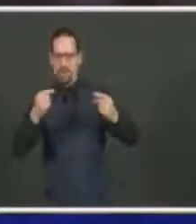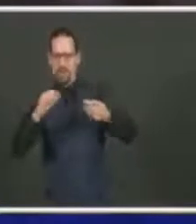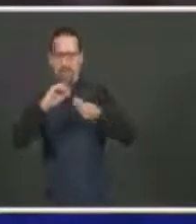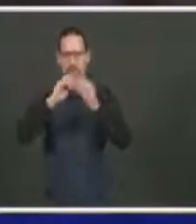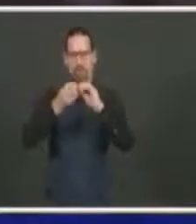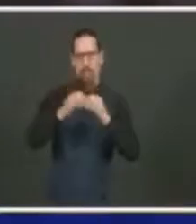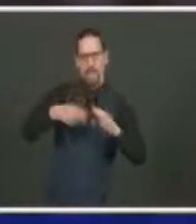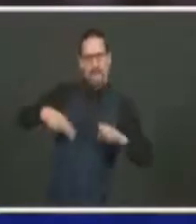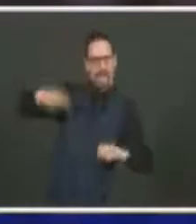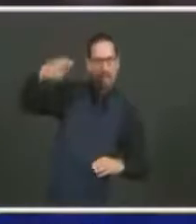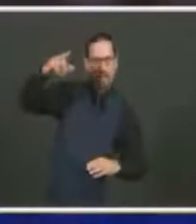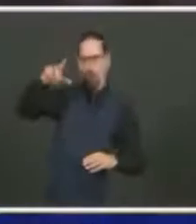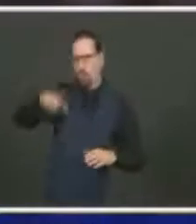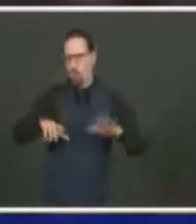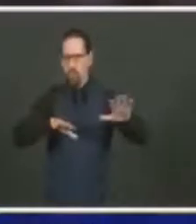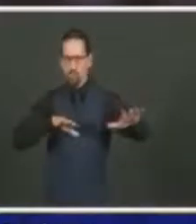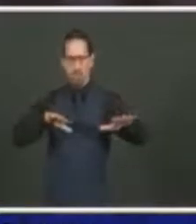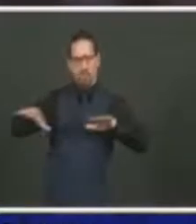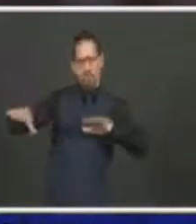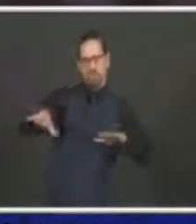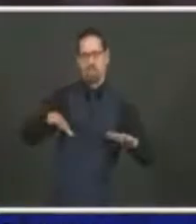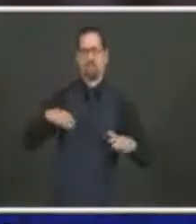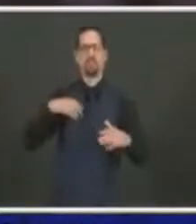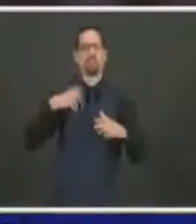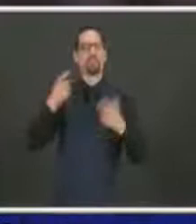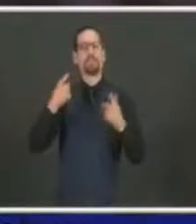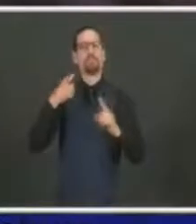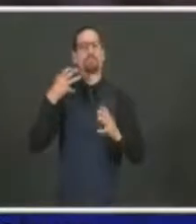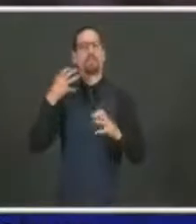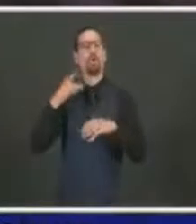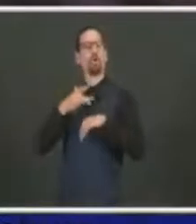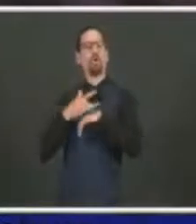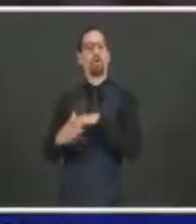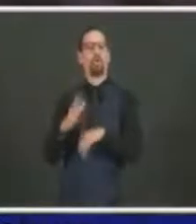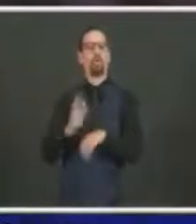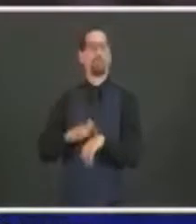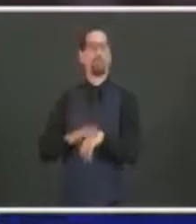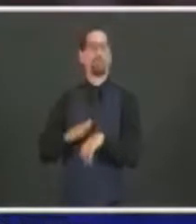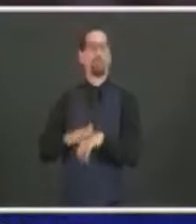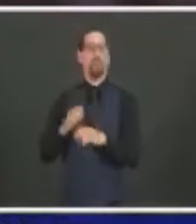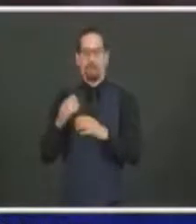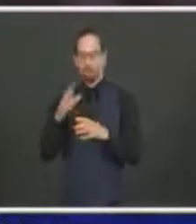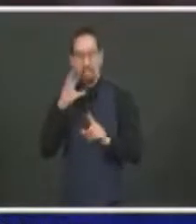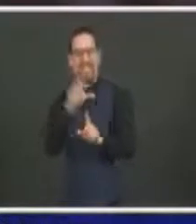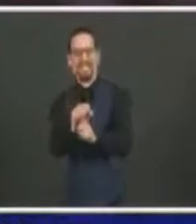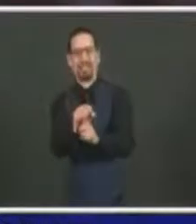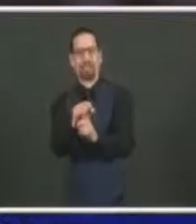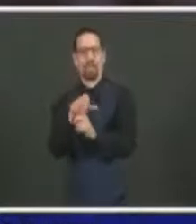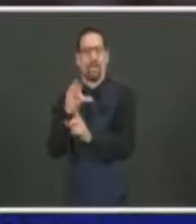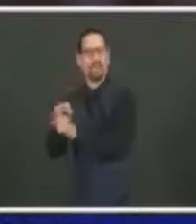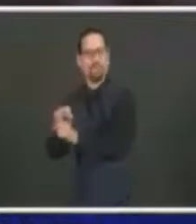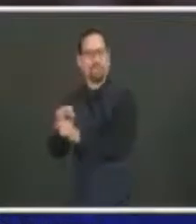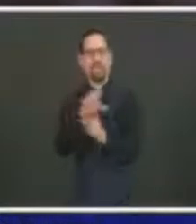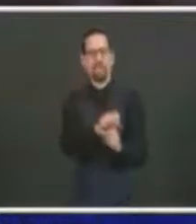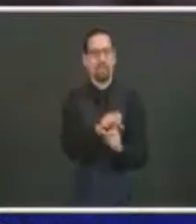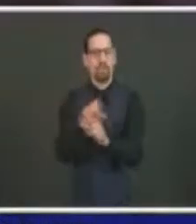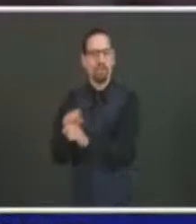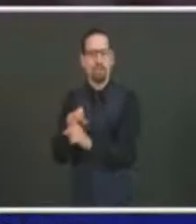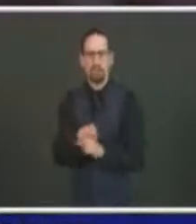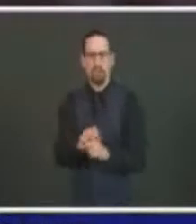an array of early warning signals to help guide us in terms of cases? Testing,